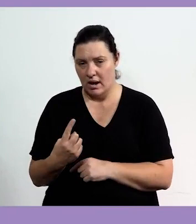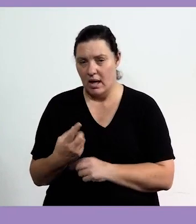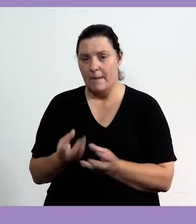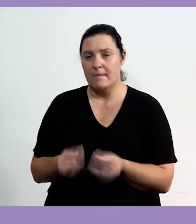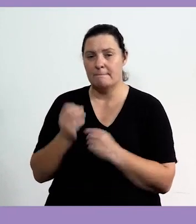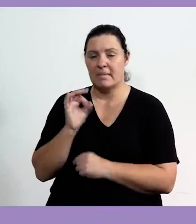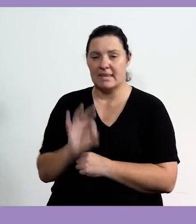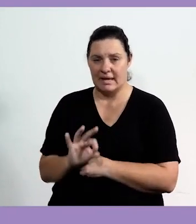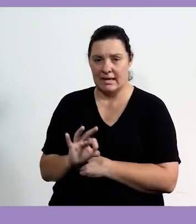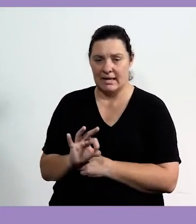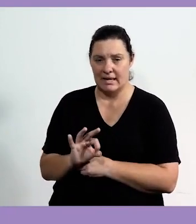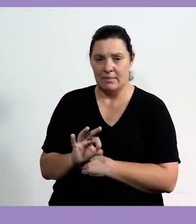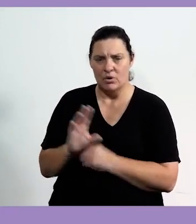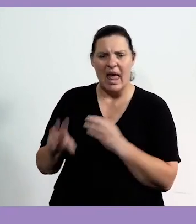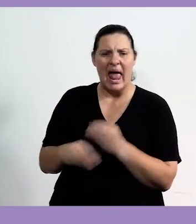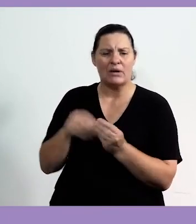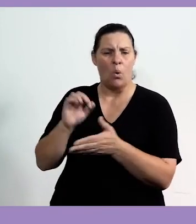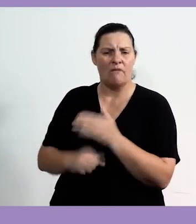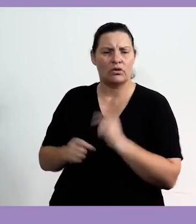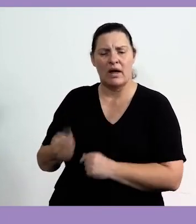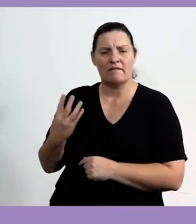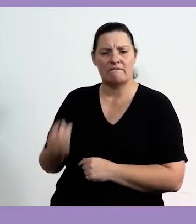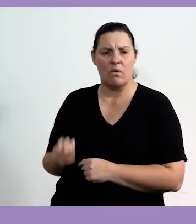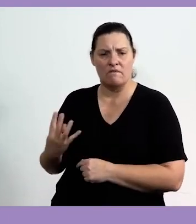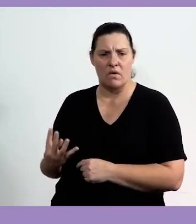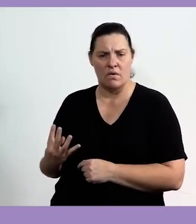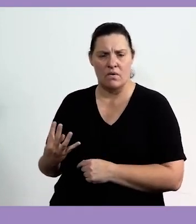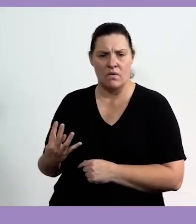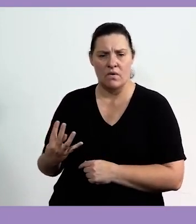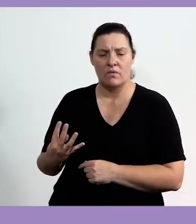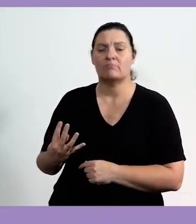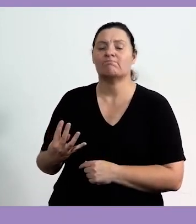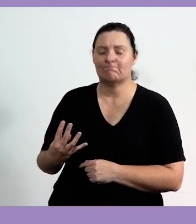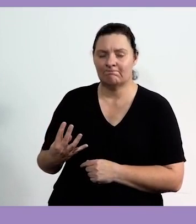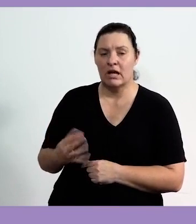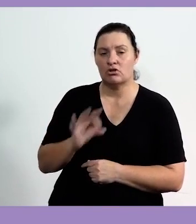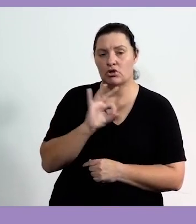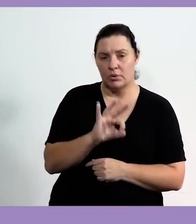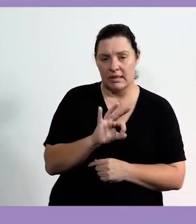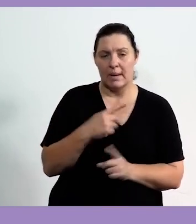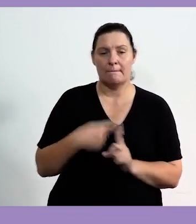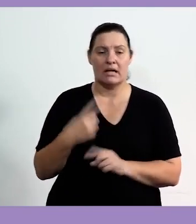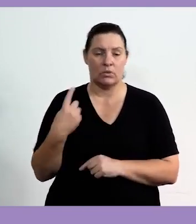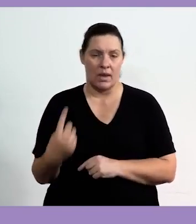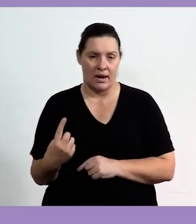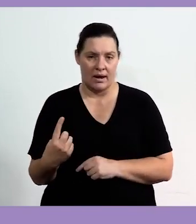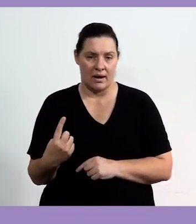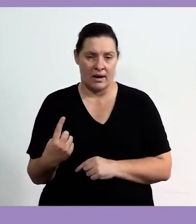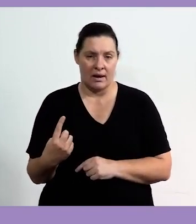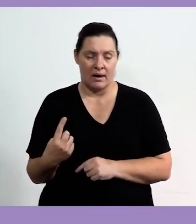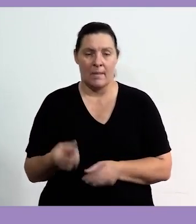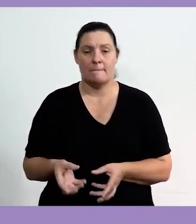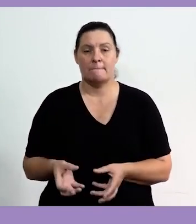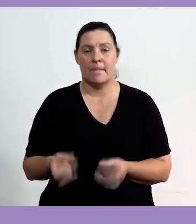1 gives us 3. But now what can I add or subtract to get to 4? So 3 plus